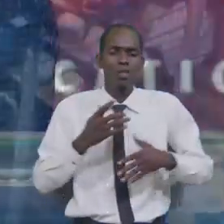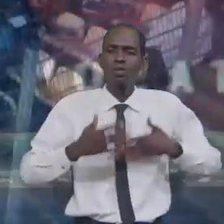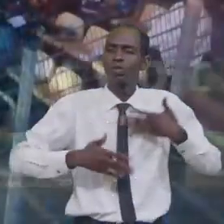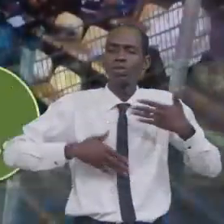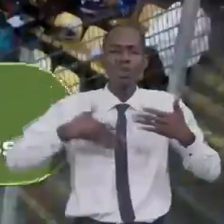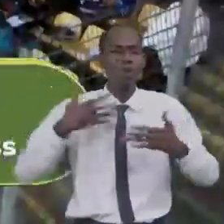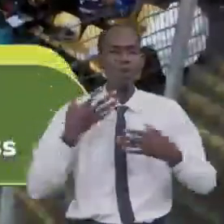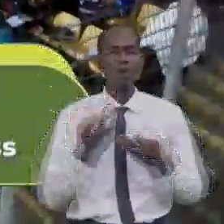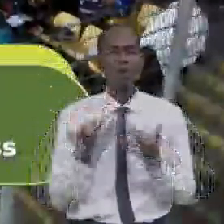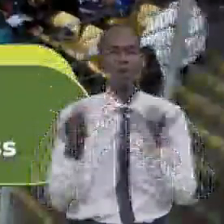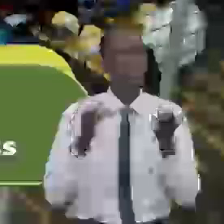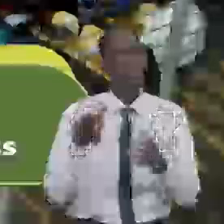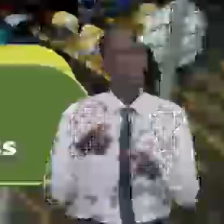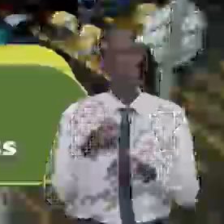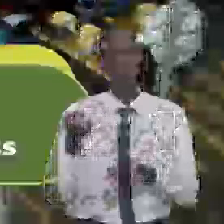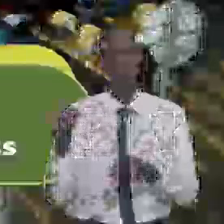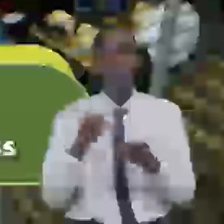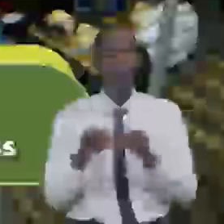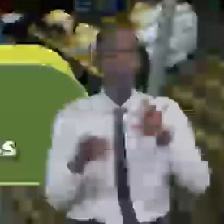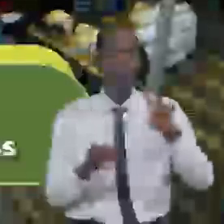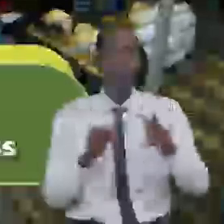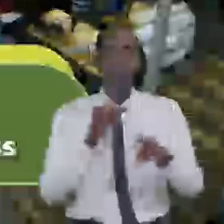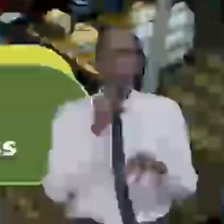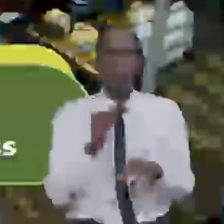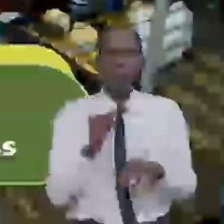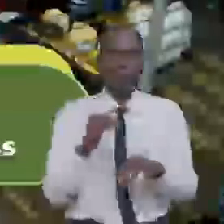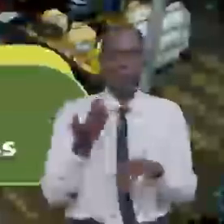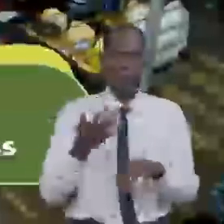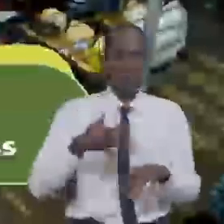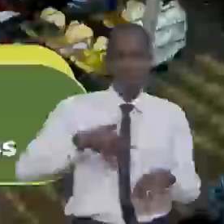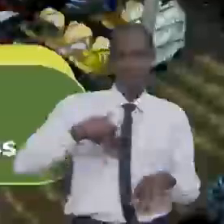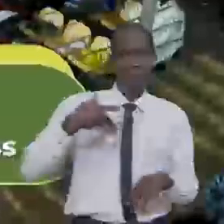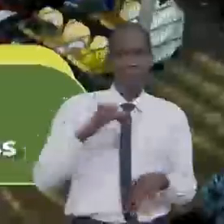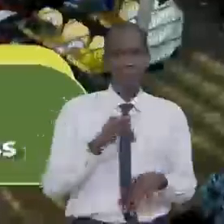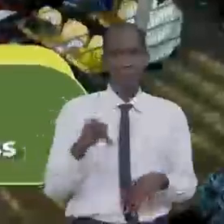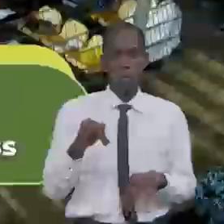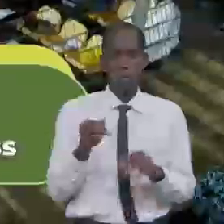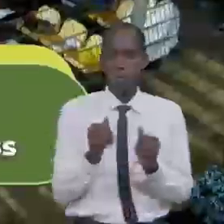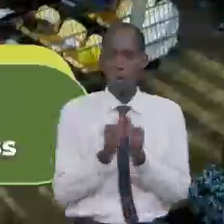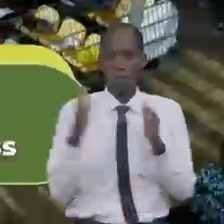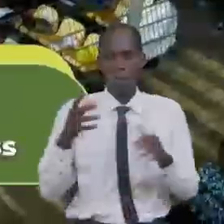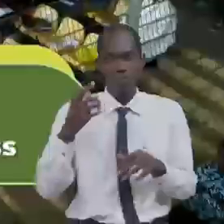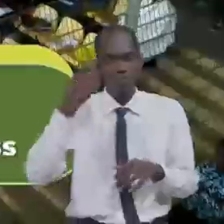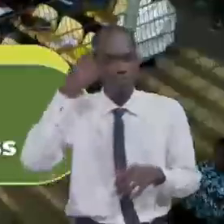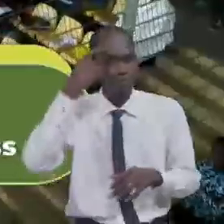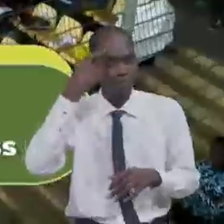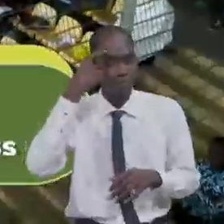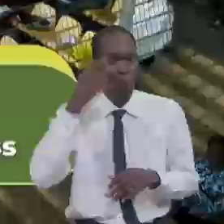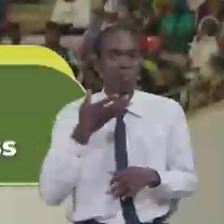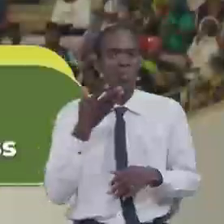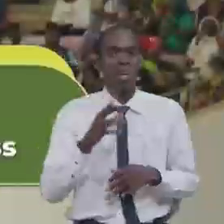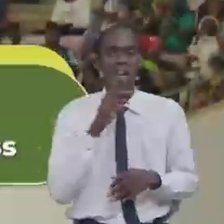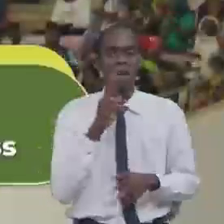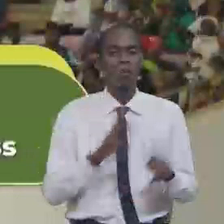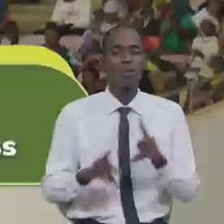is sensuality without sensibleness. Sensibleness. There are people that live the life of, you